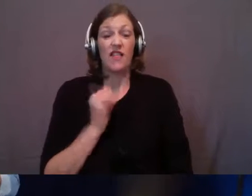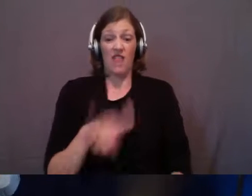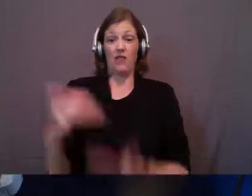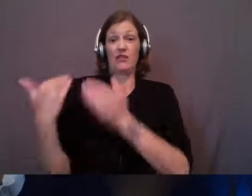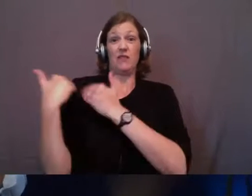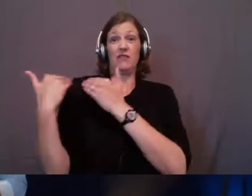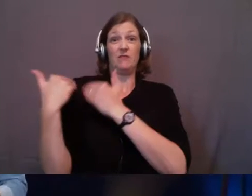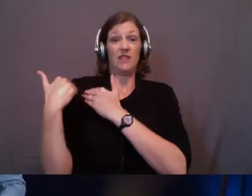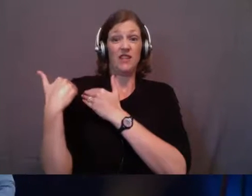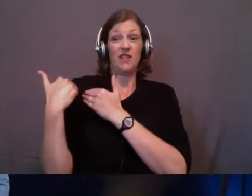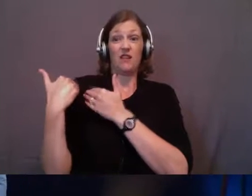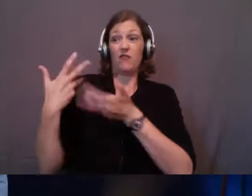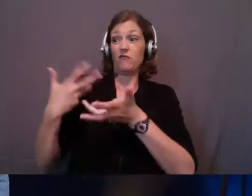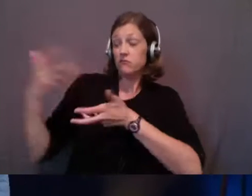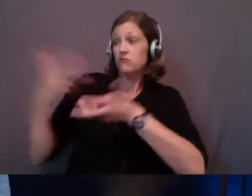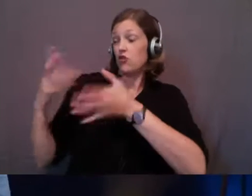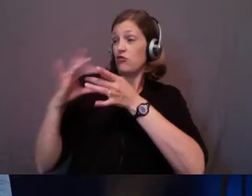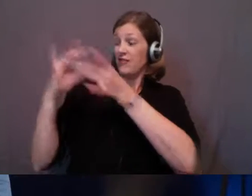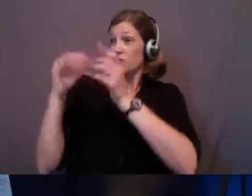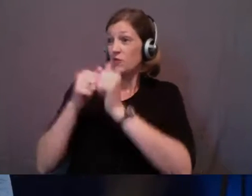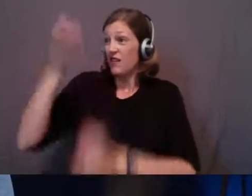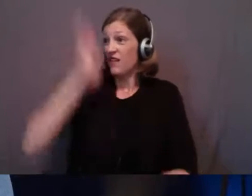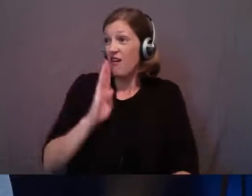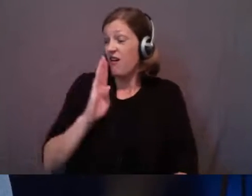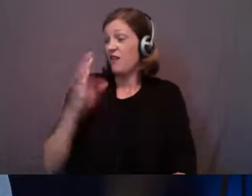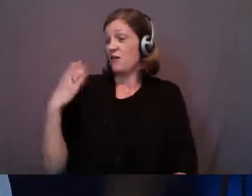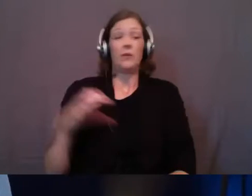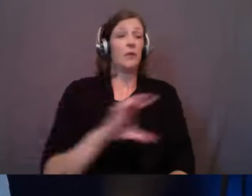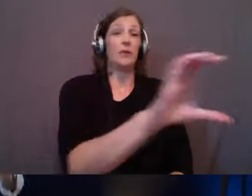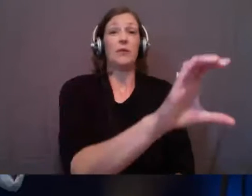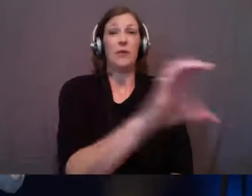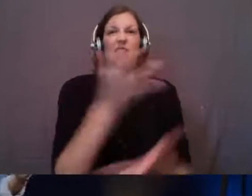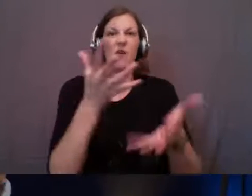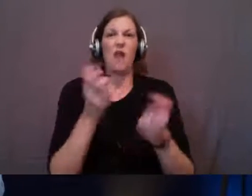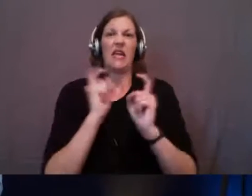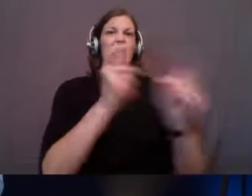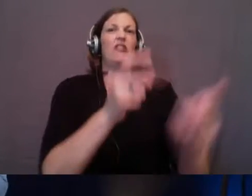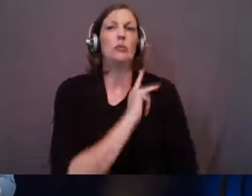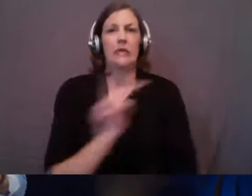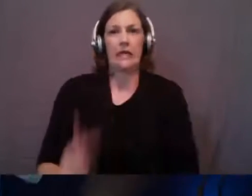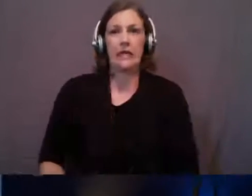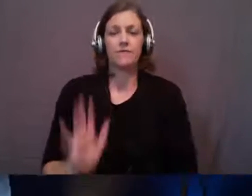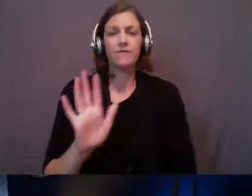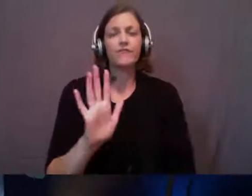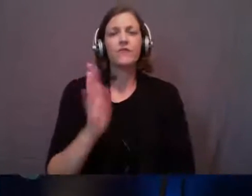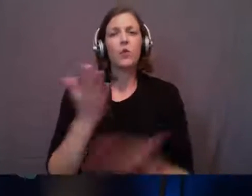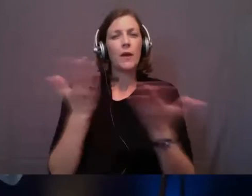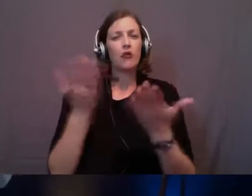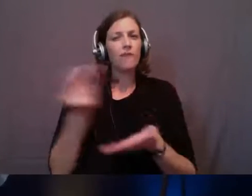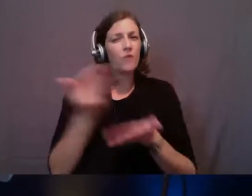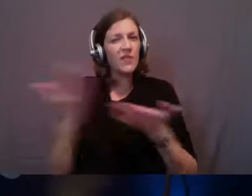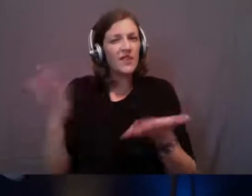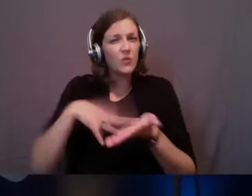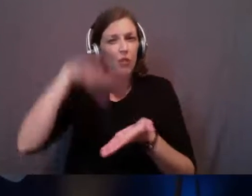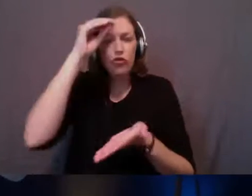responsibility of tending to their relationship with God, and they want a king. So here's a few things we're going to learn about the people of Israel and